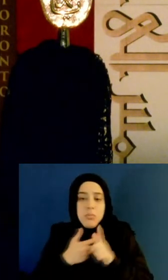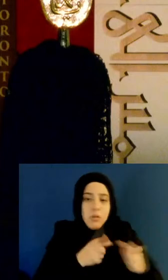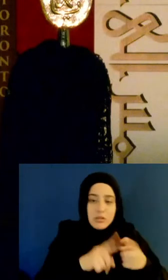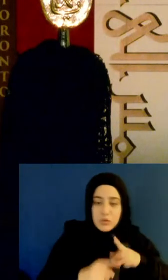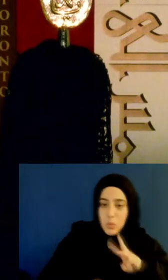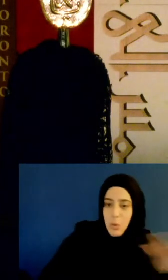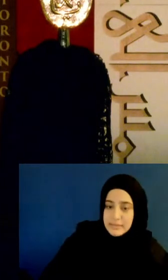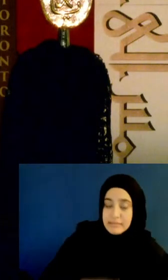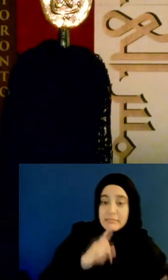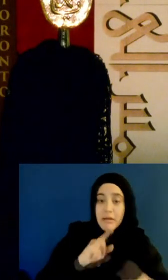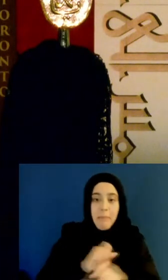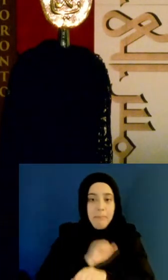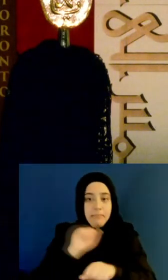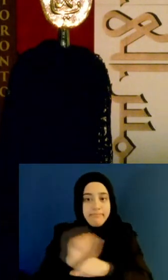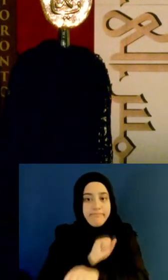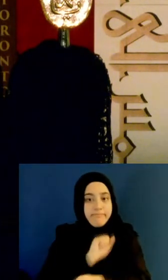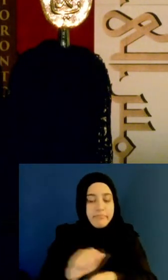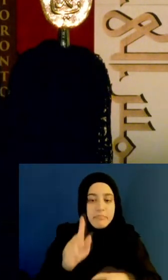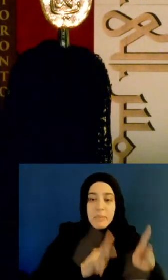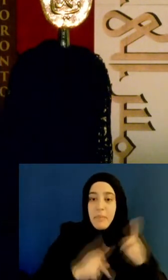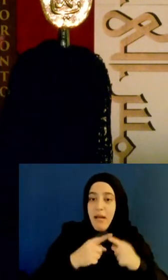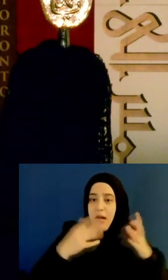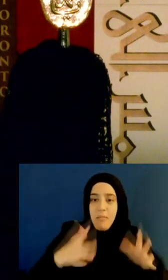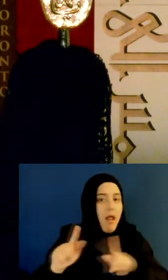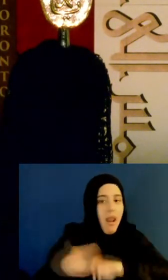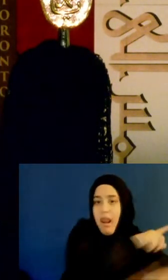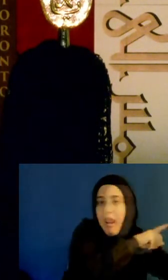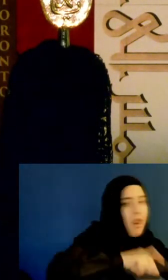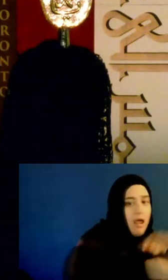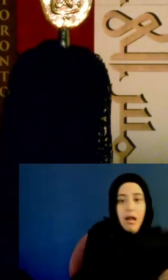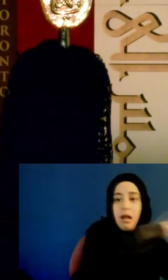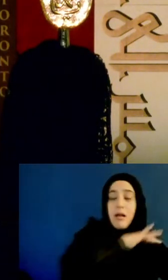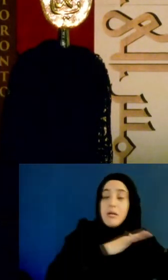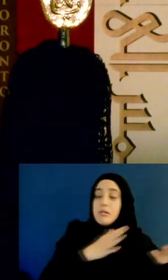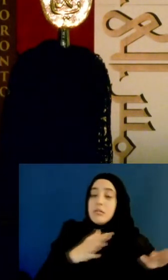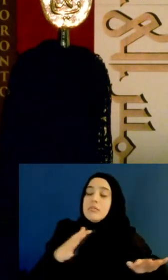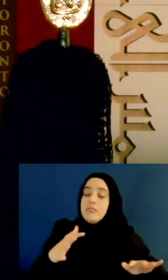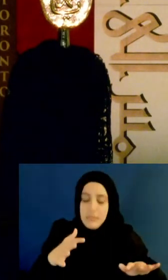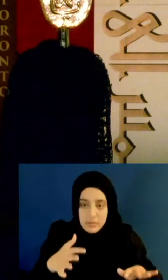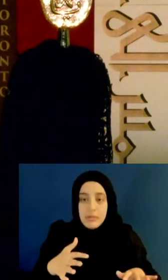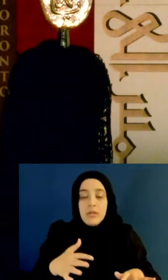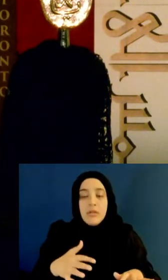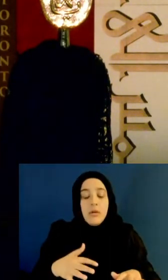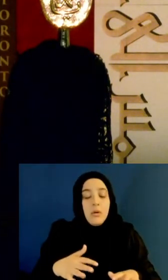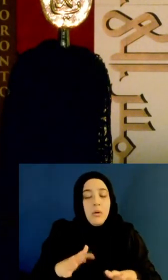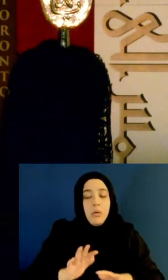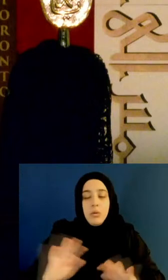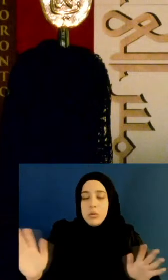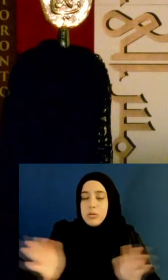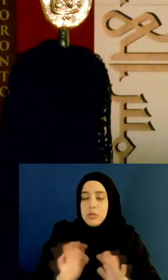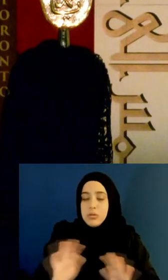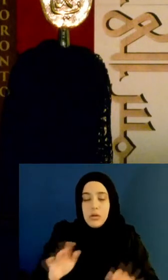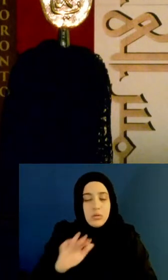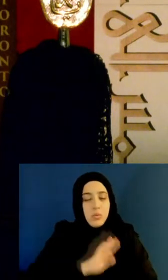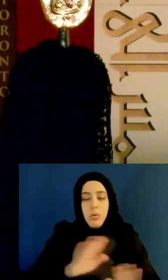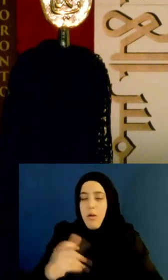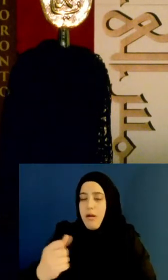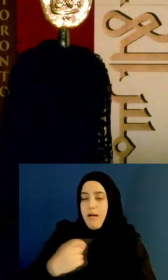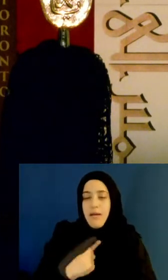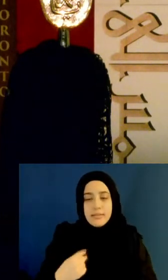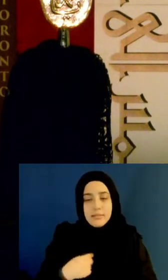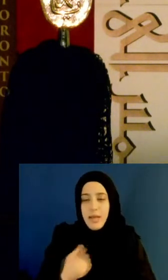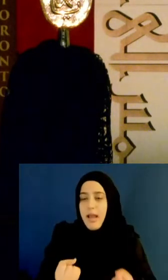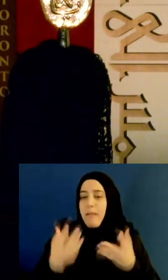of Qasim. Do not ask me how many bones were trampled in the body of